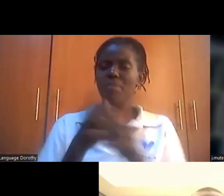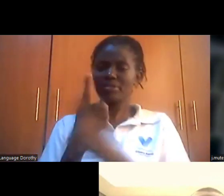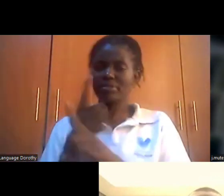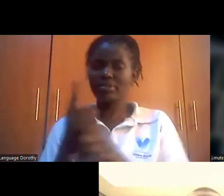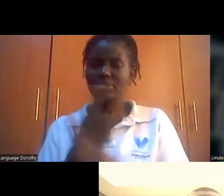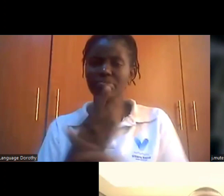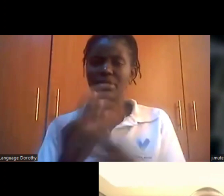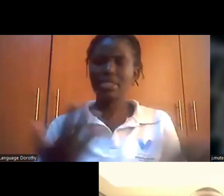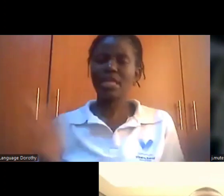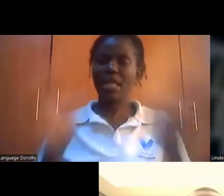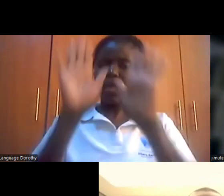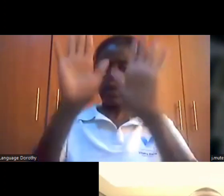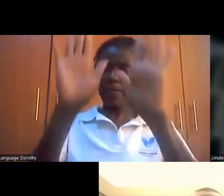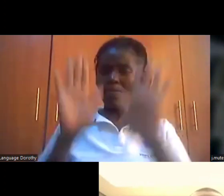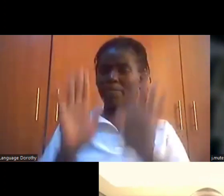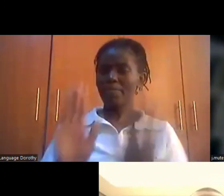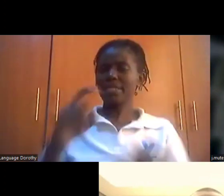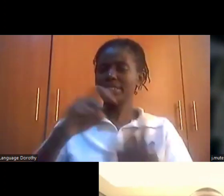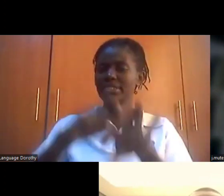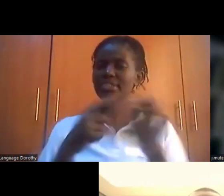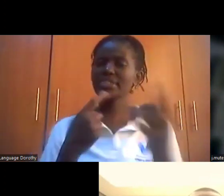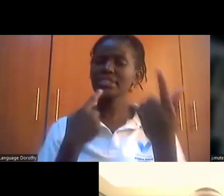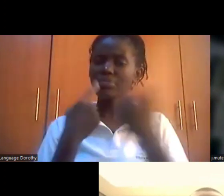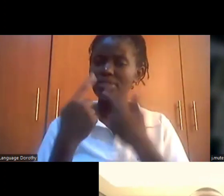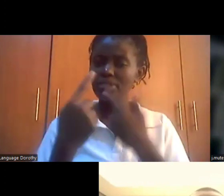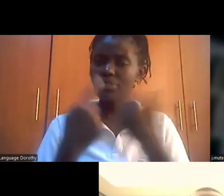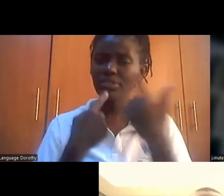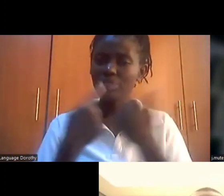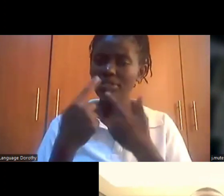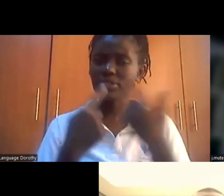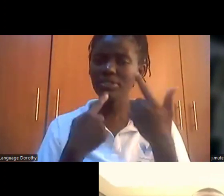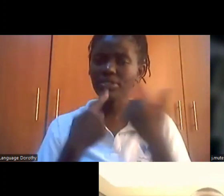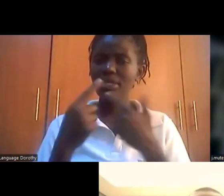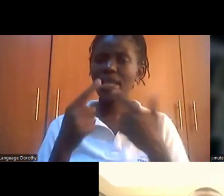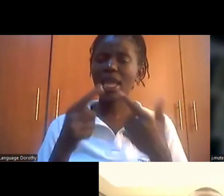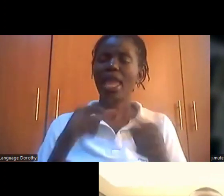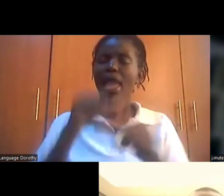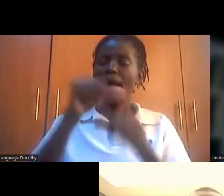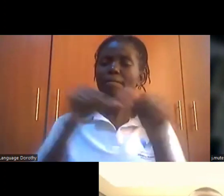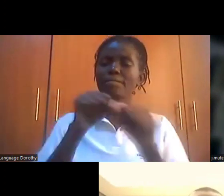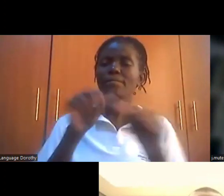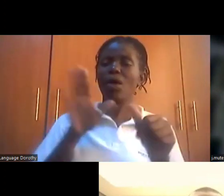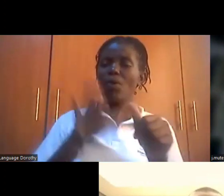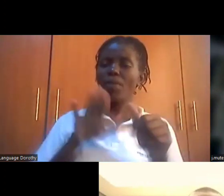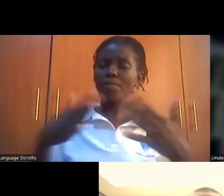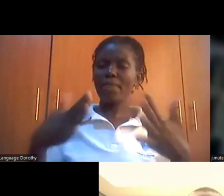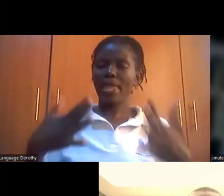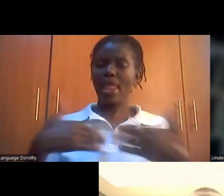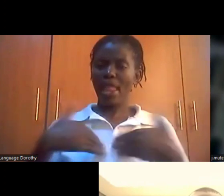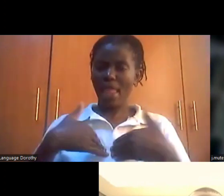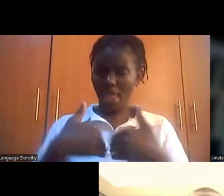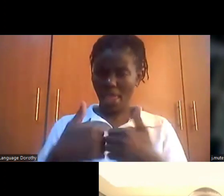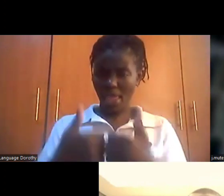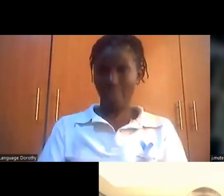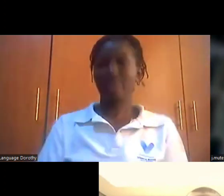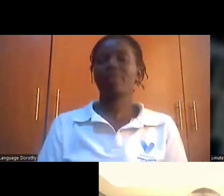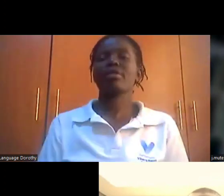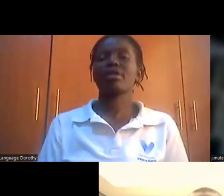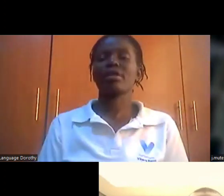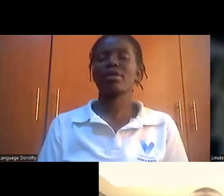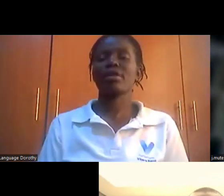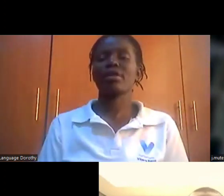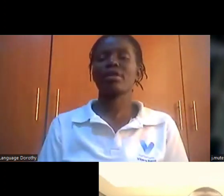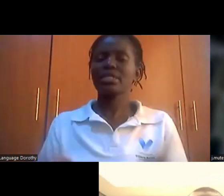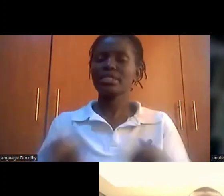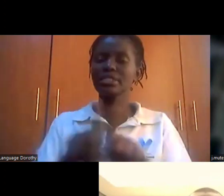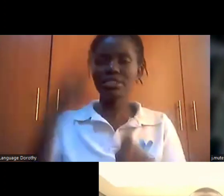you are addressing issues to do with women reproductive health around and issues to do with FGM. And even for